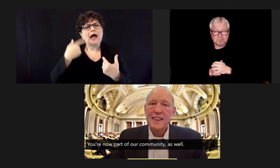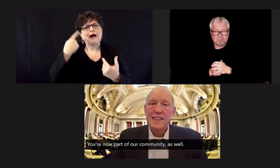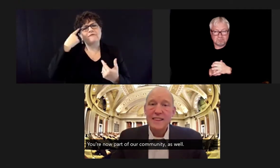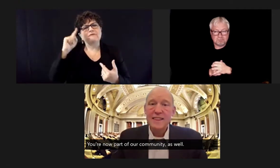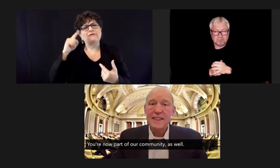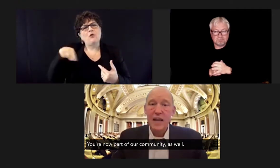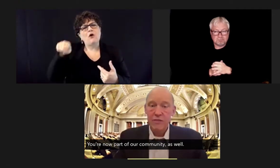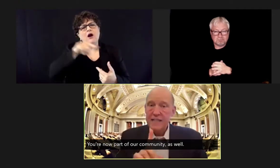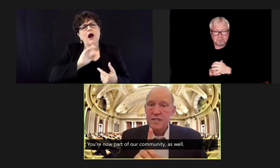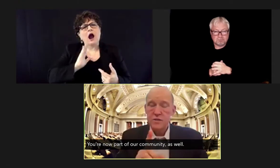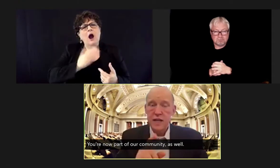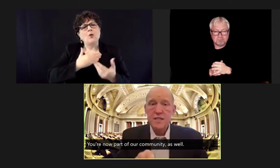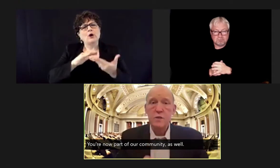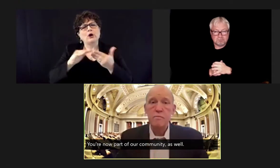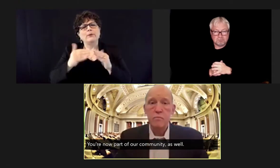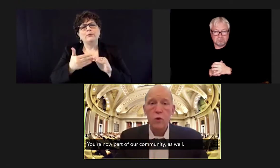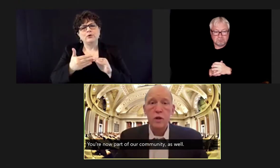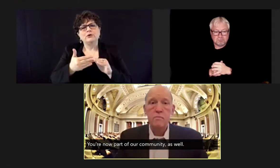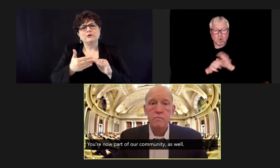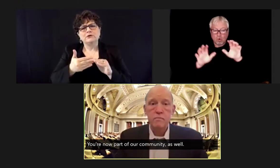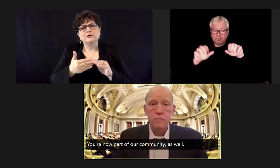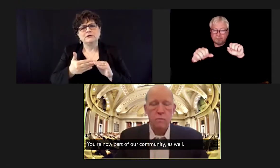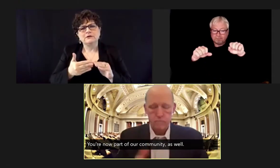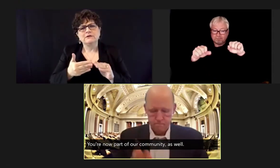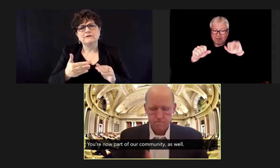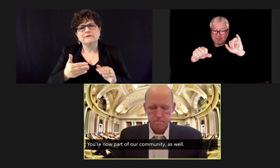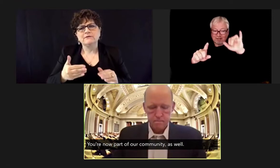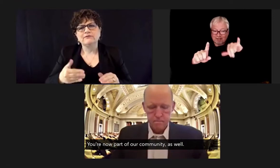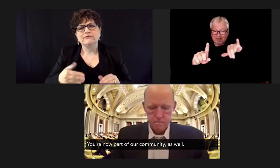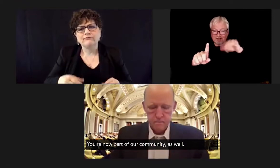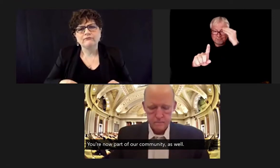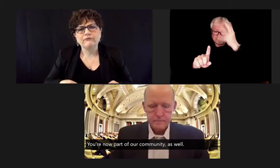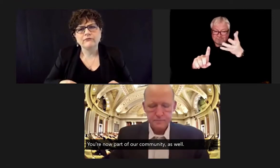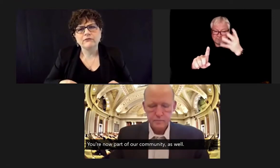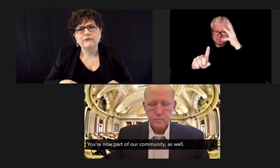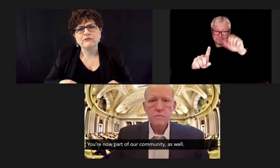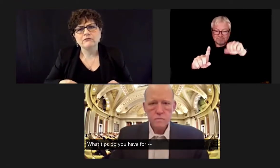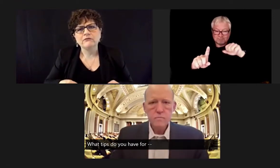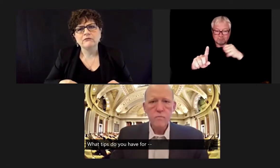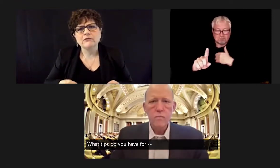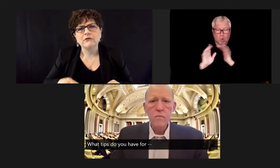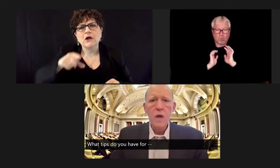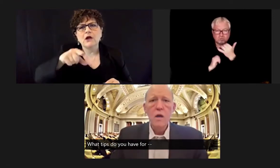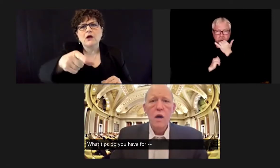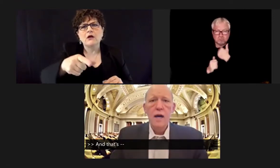What tips do you have for our community as well?